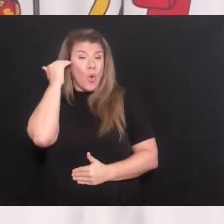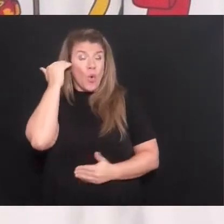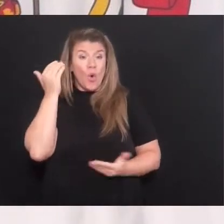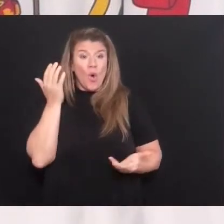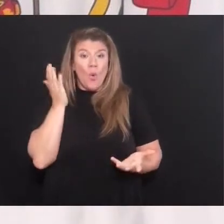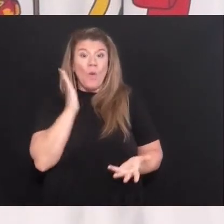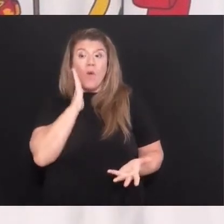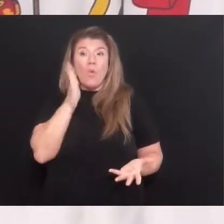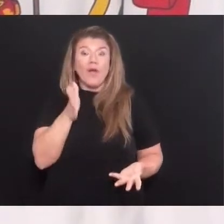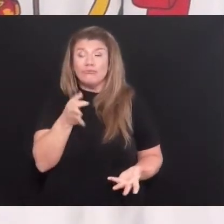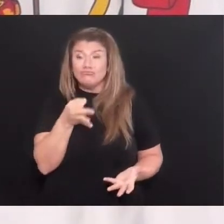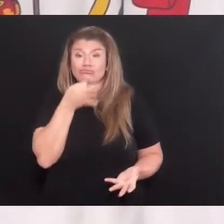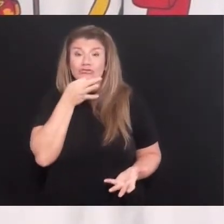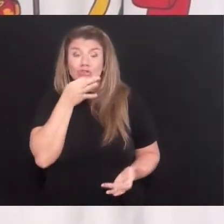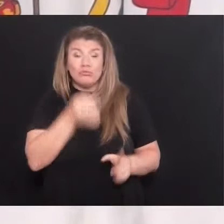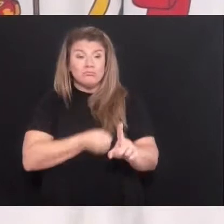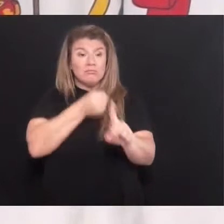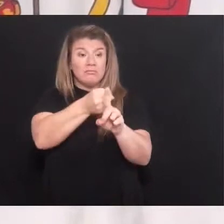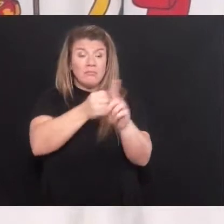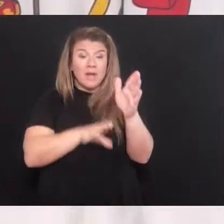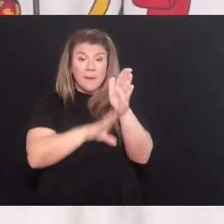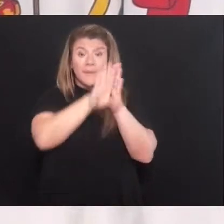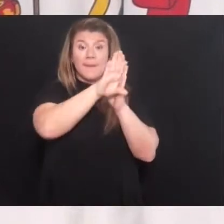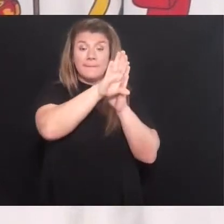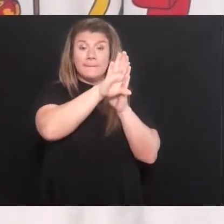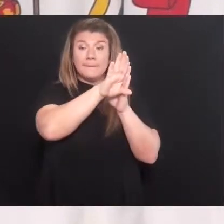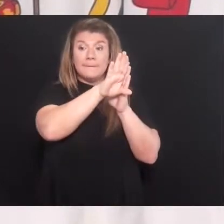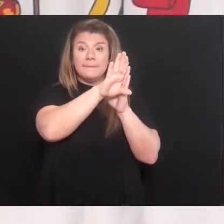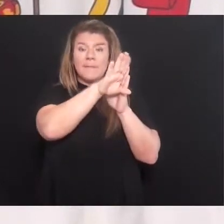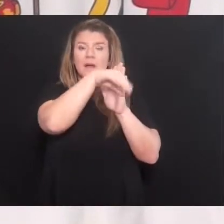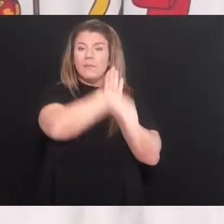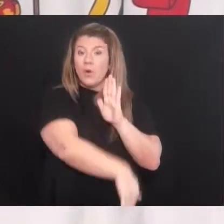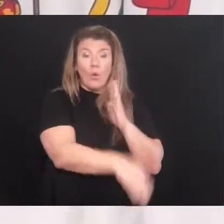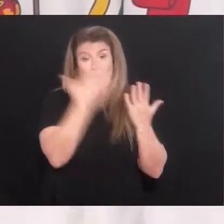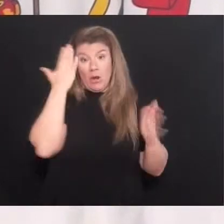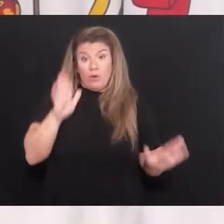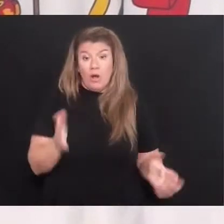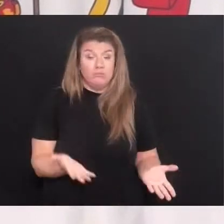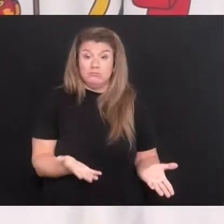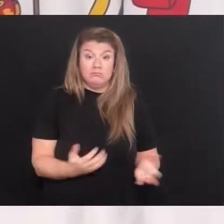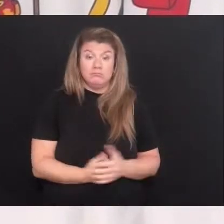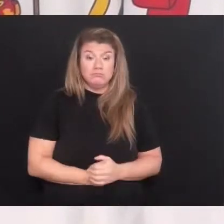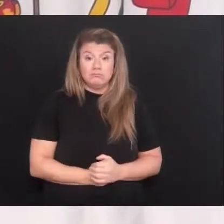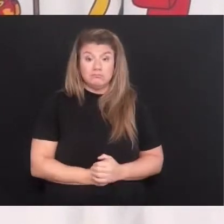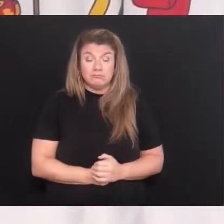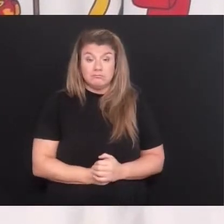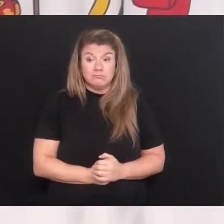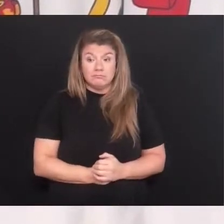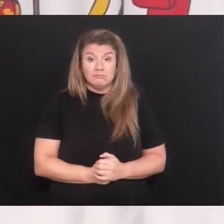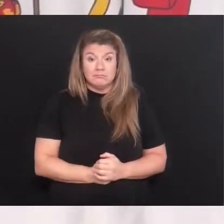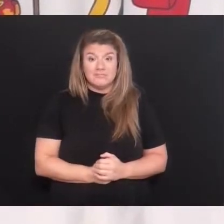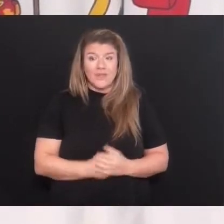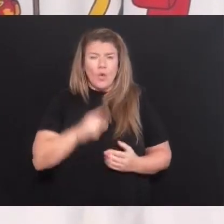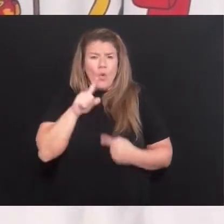when the surge is going to peak and we're going to go down. When is that